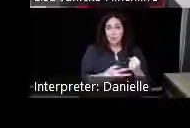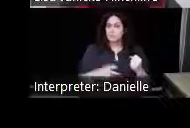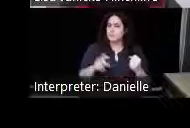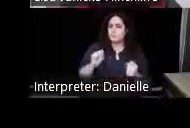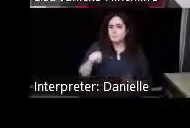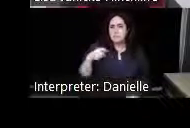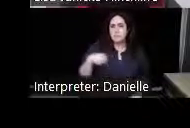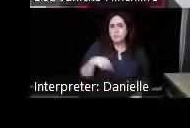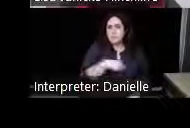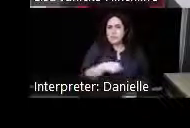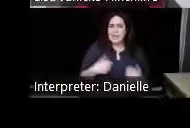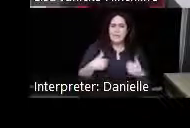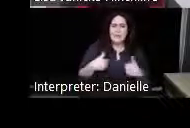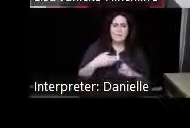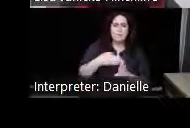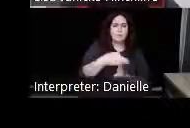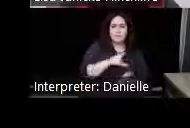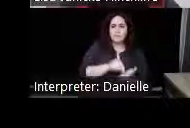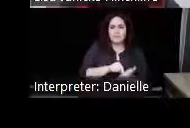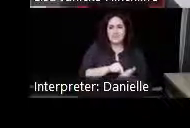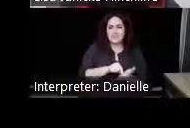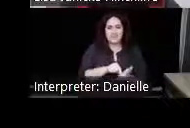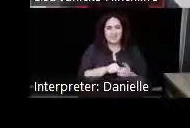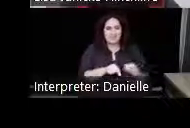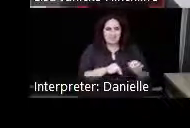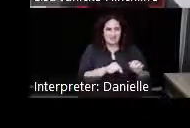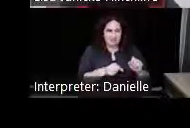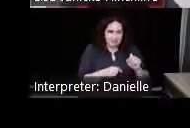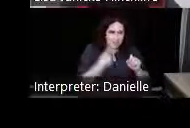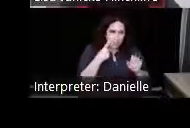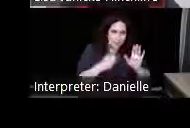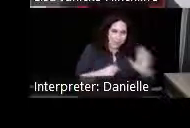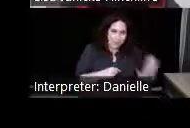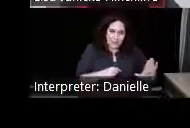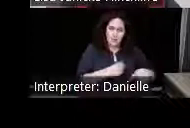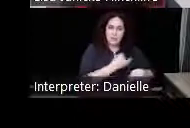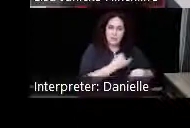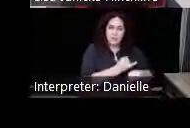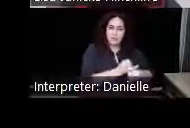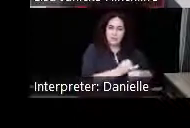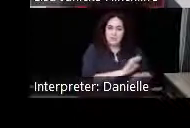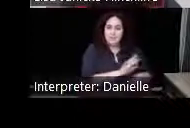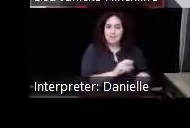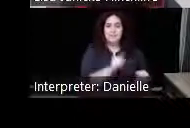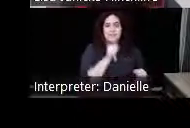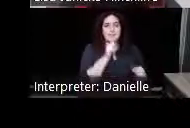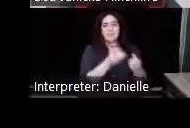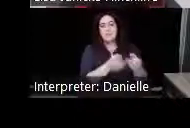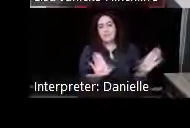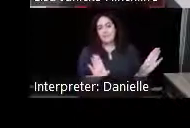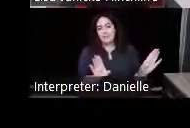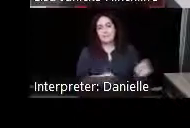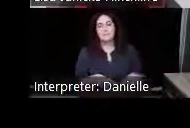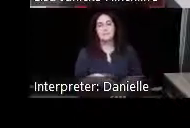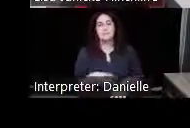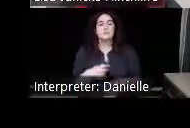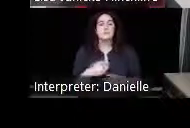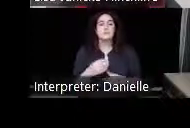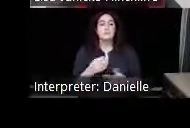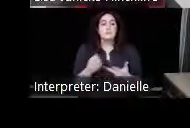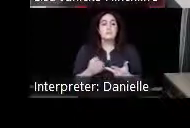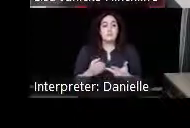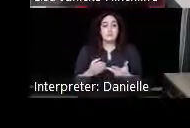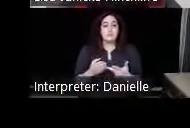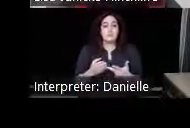host preprints because they would host them only for people at their own institution. We also were restricted in our ability